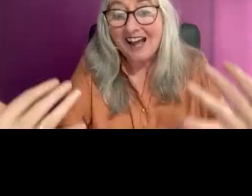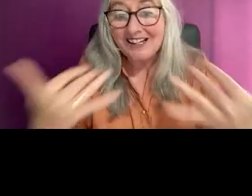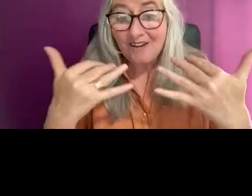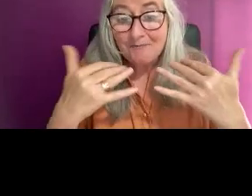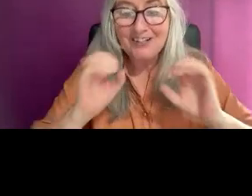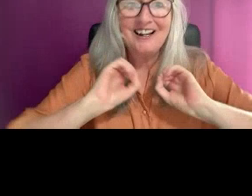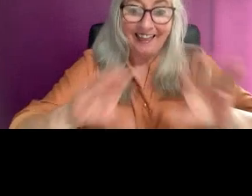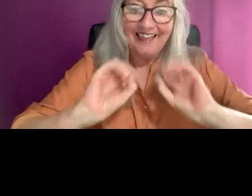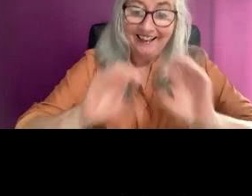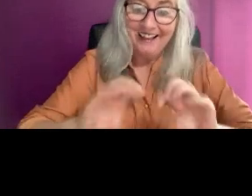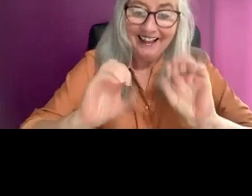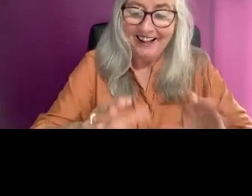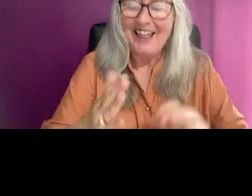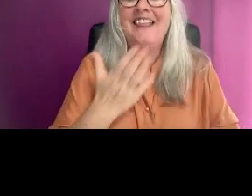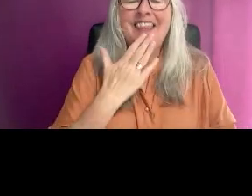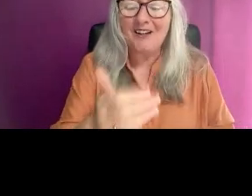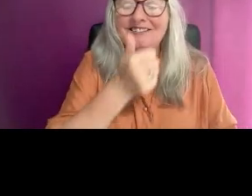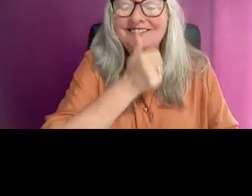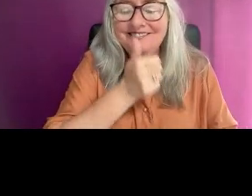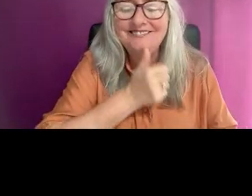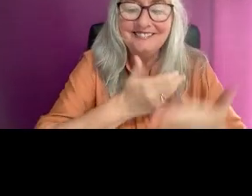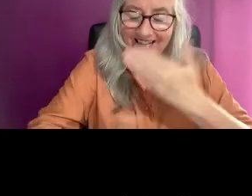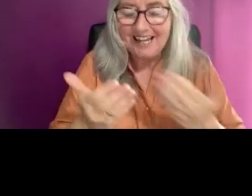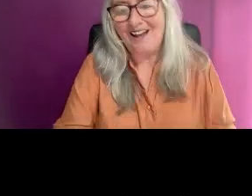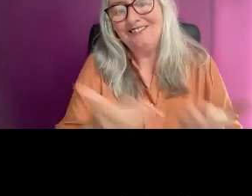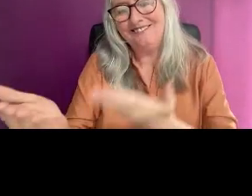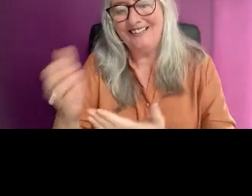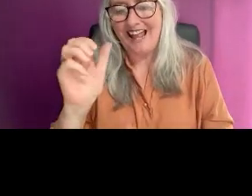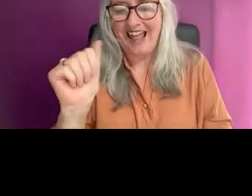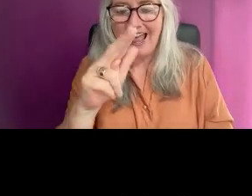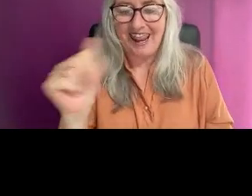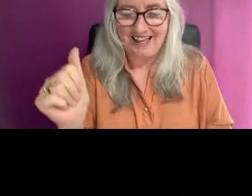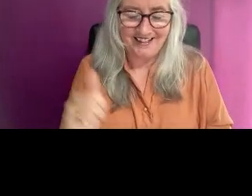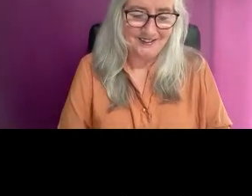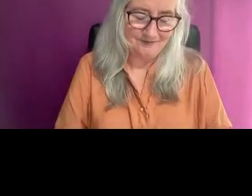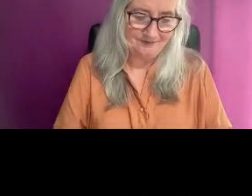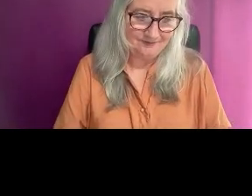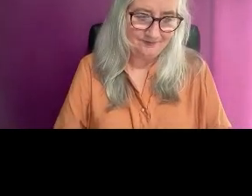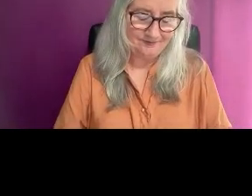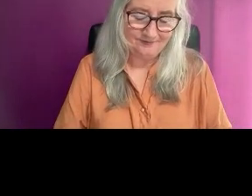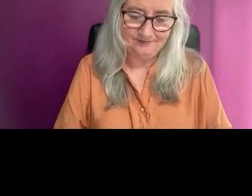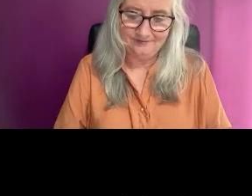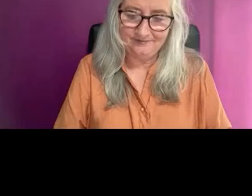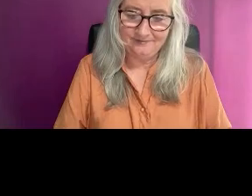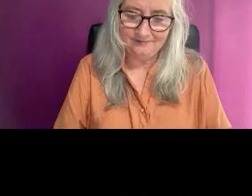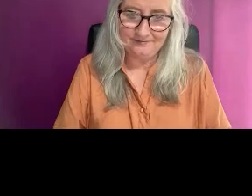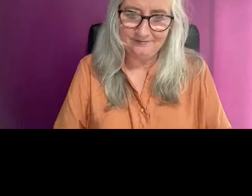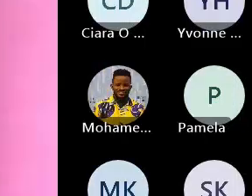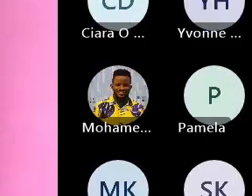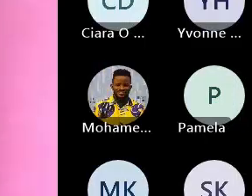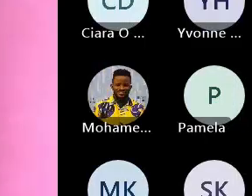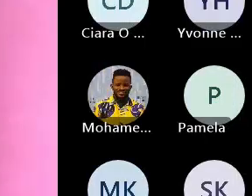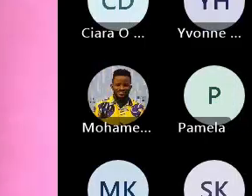me. I'm going to hand back over to Anna now. Thank you so much. And there were so